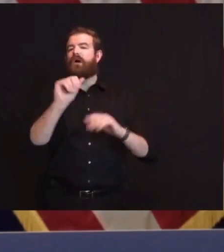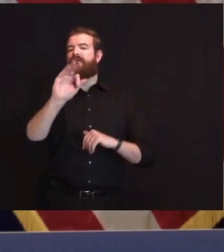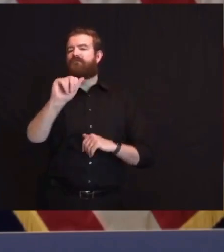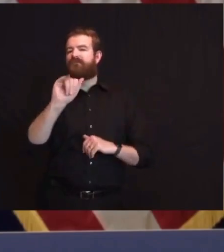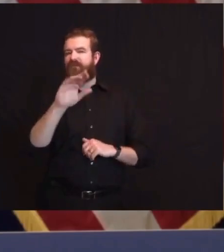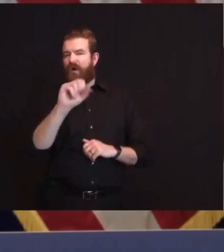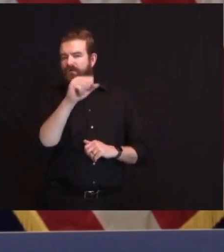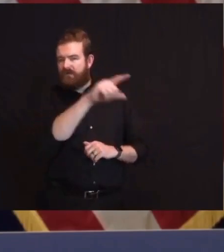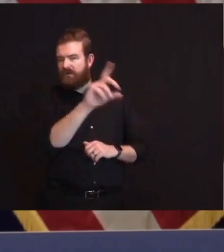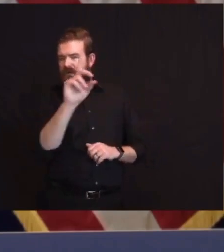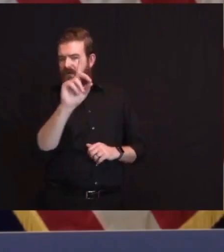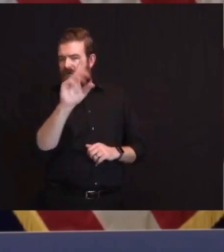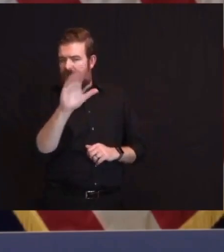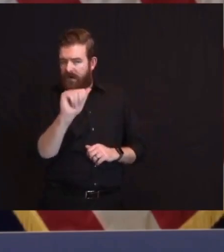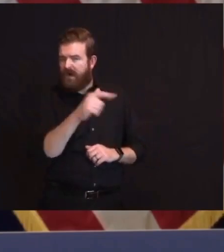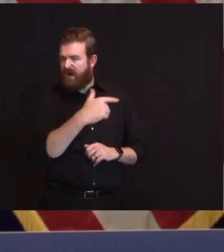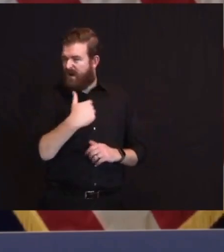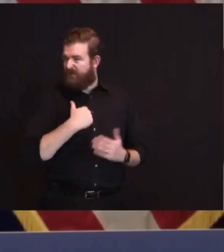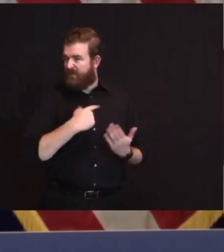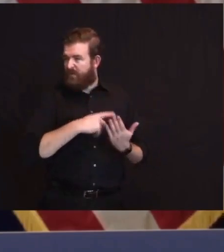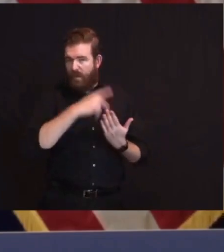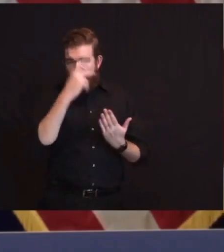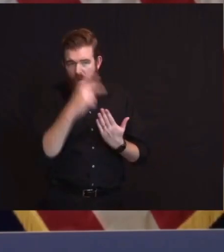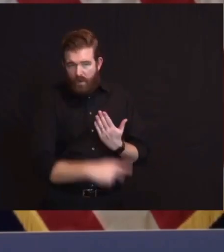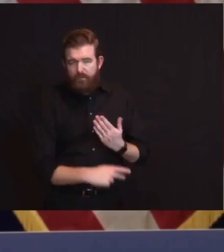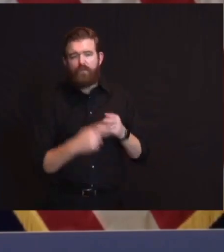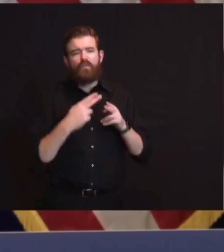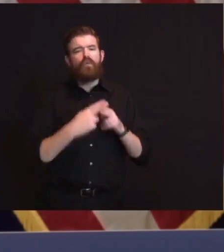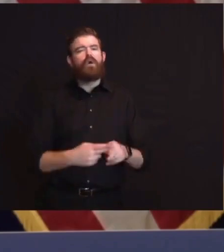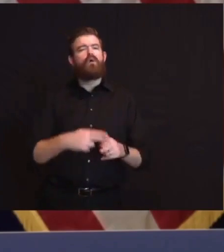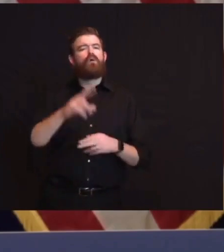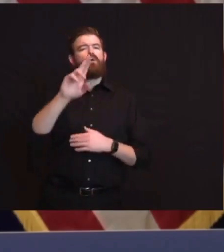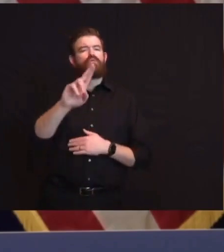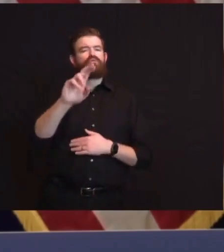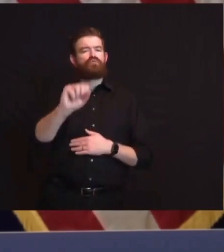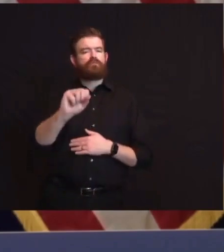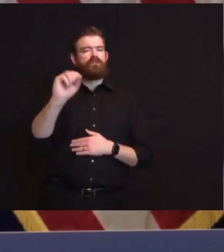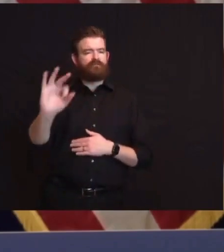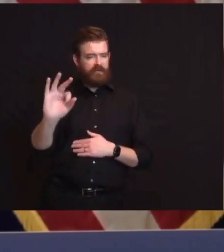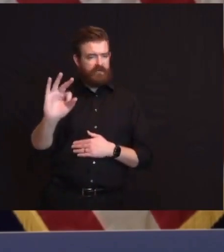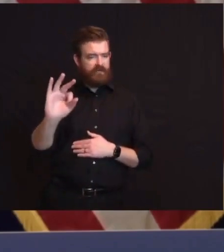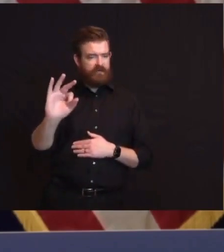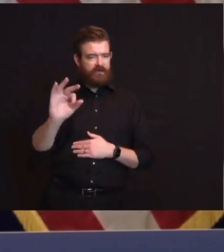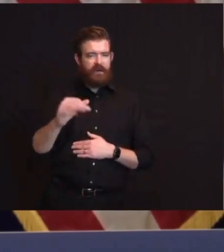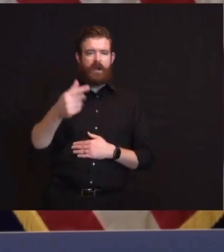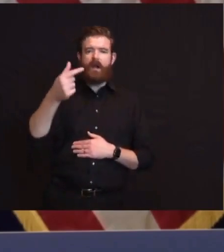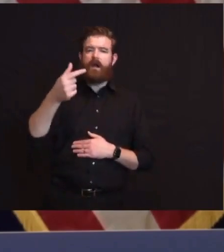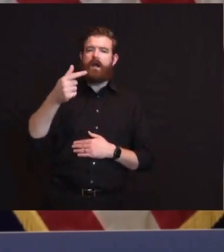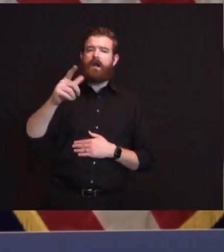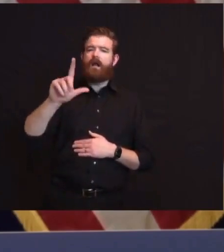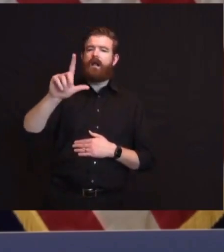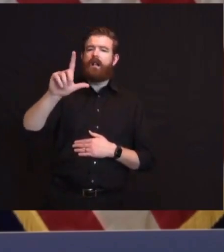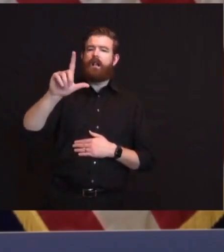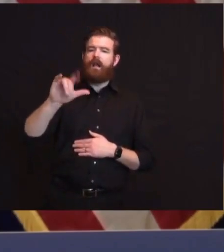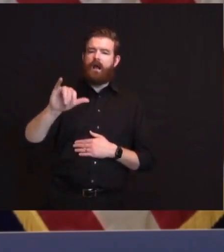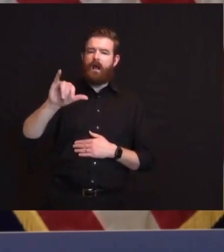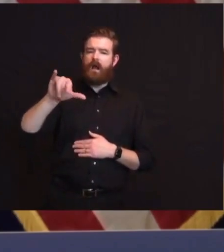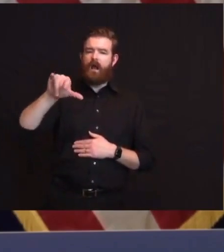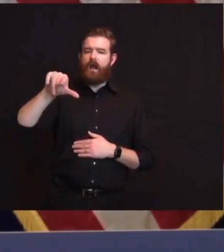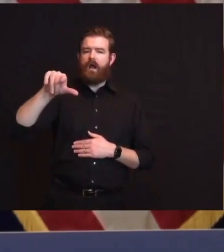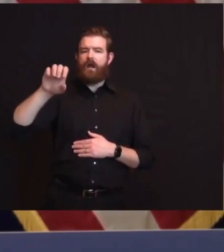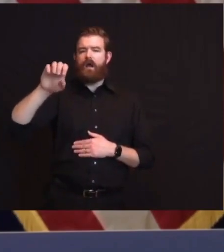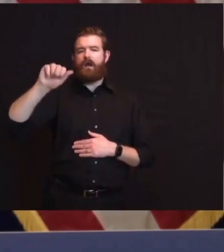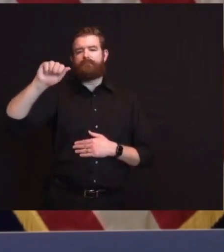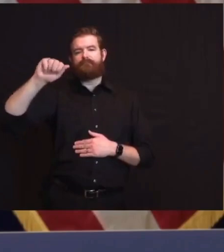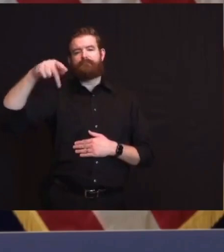there are programs like USF, LIHEAP, which are available to assist you.